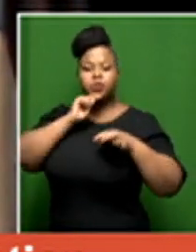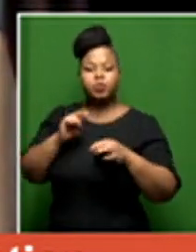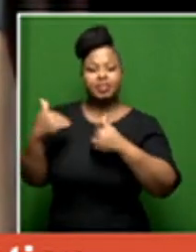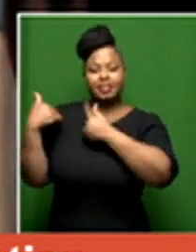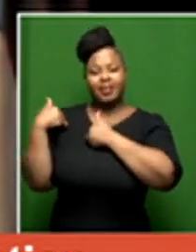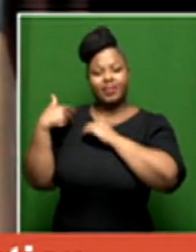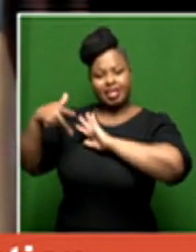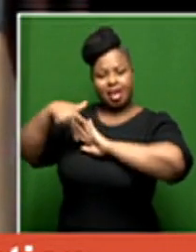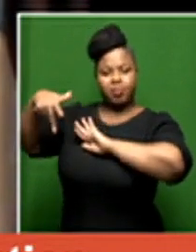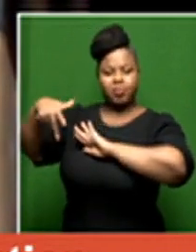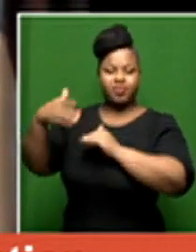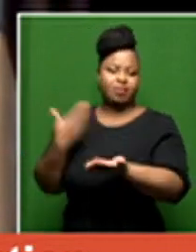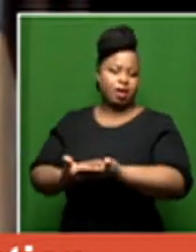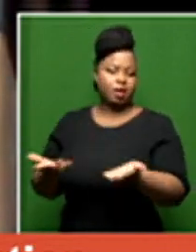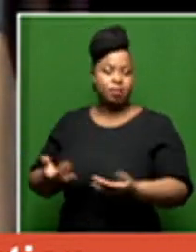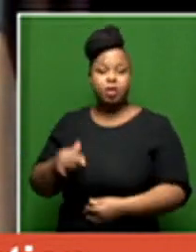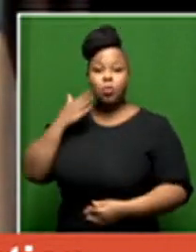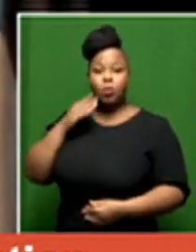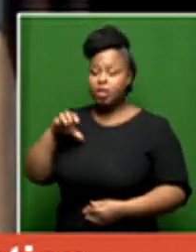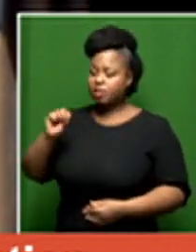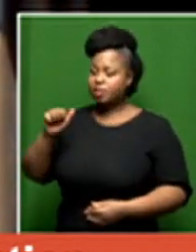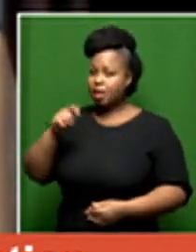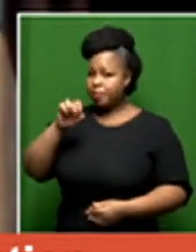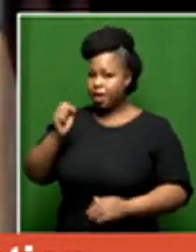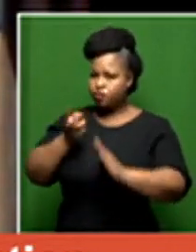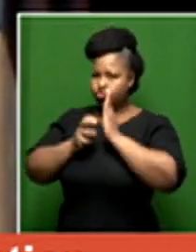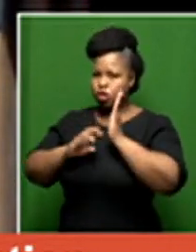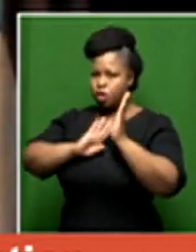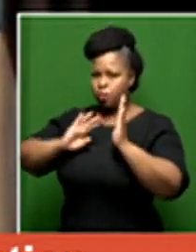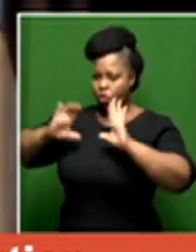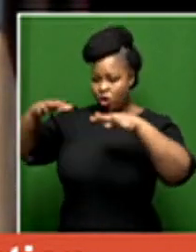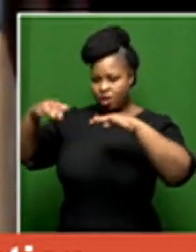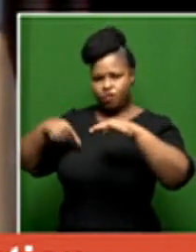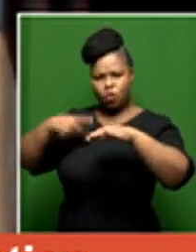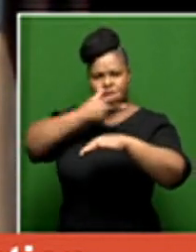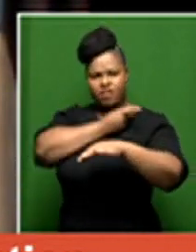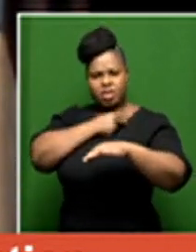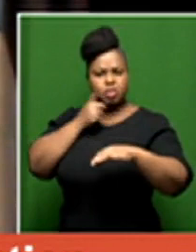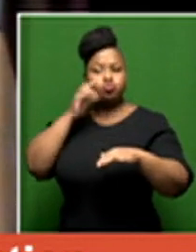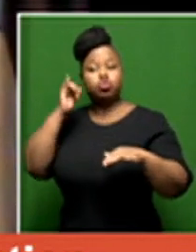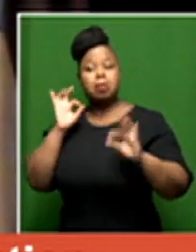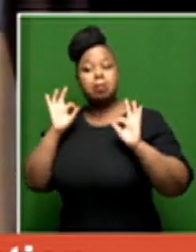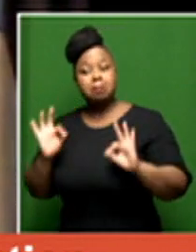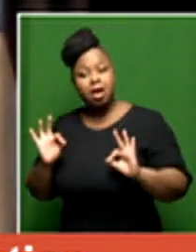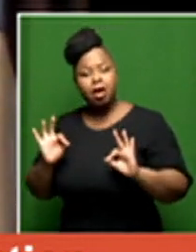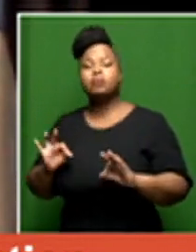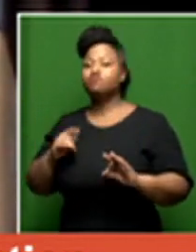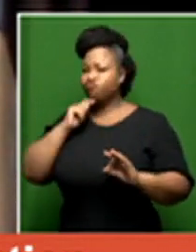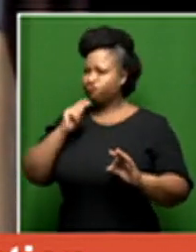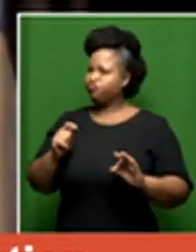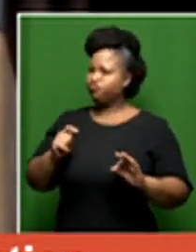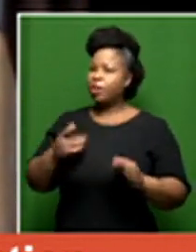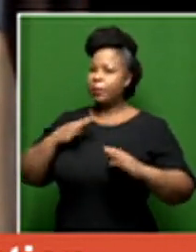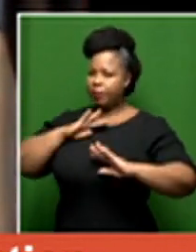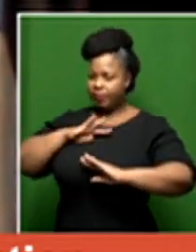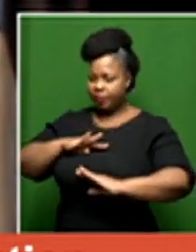or what. Then the minute the SAPRA, which is the regulatory body for vaccine safety, the minute they see that the